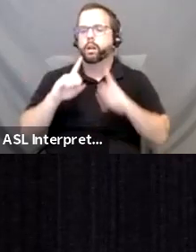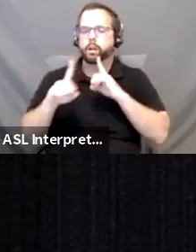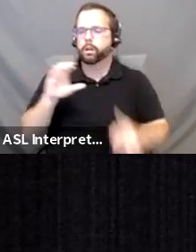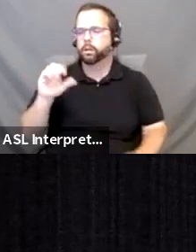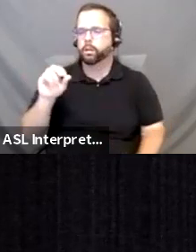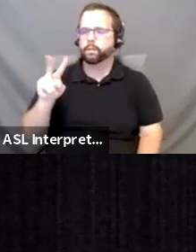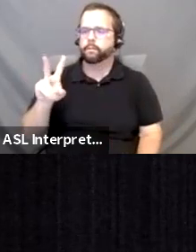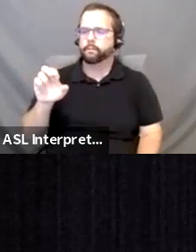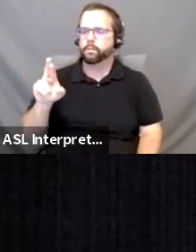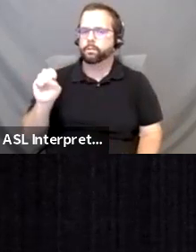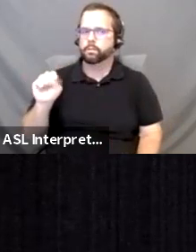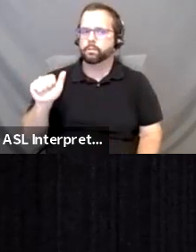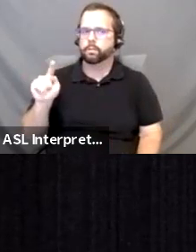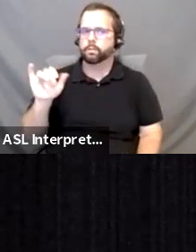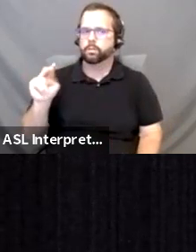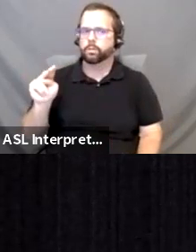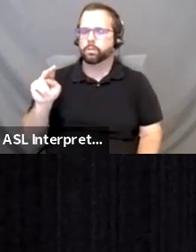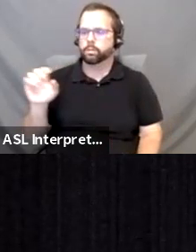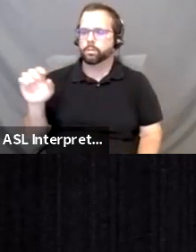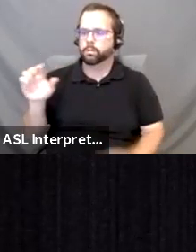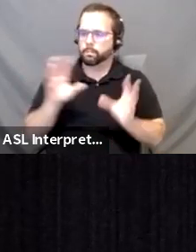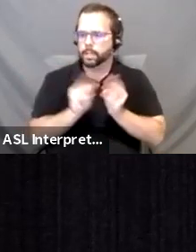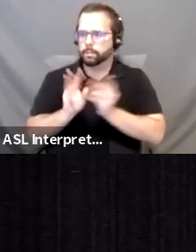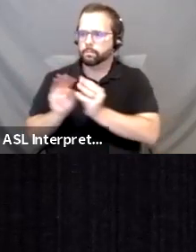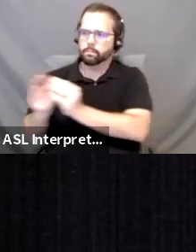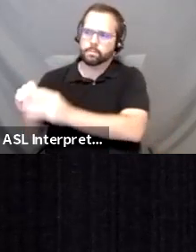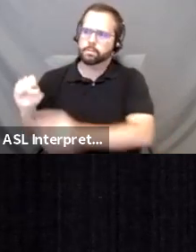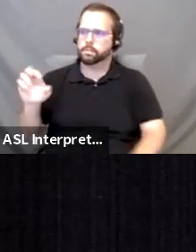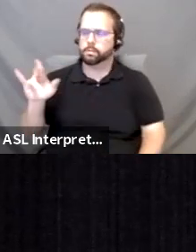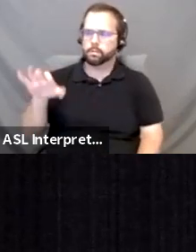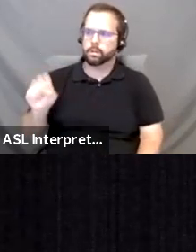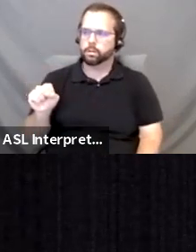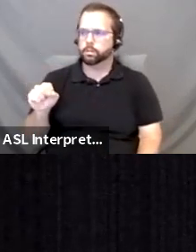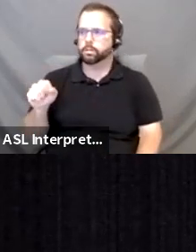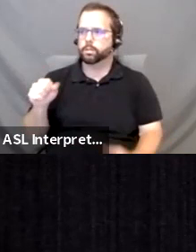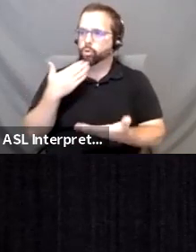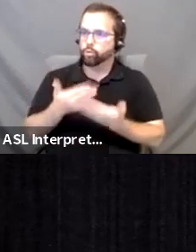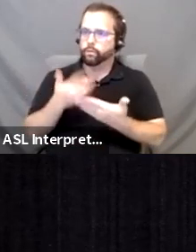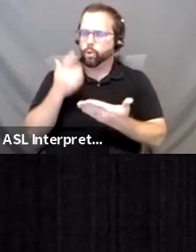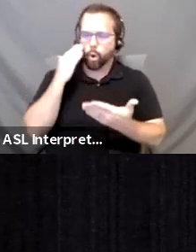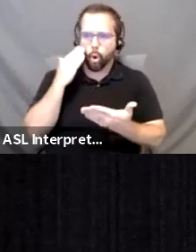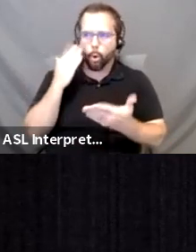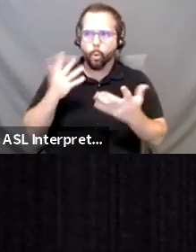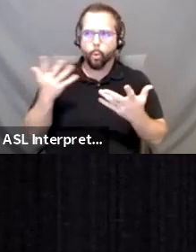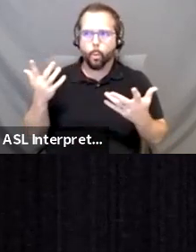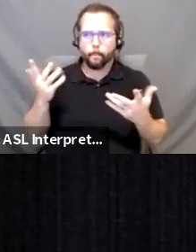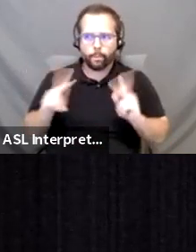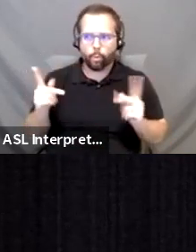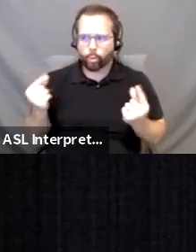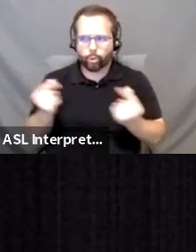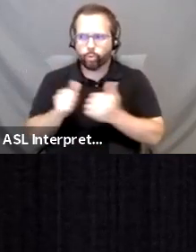everybody's doing, either with the funds or post funds, or just in general with